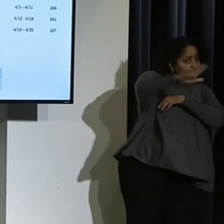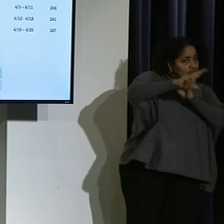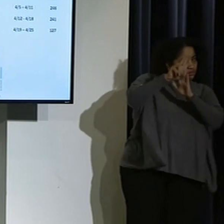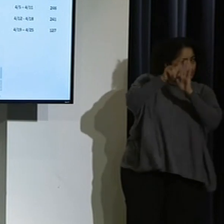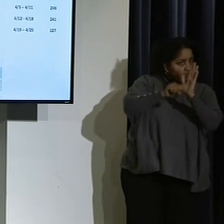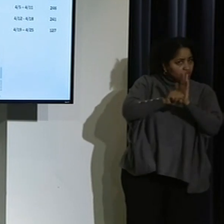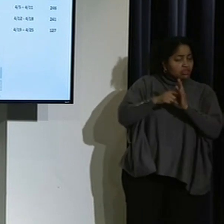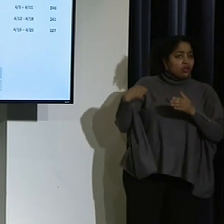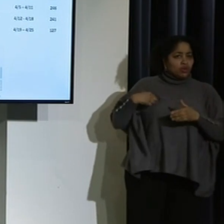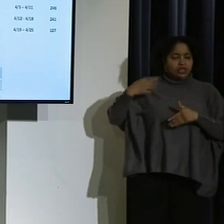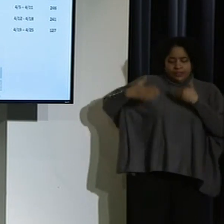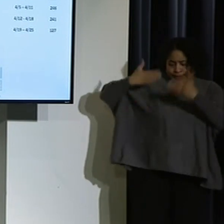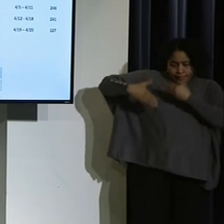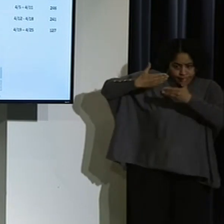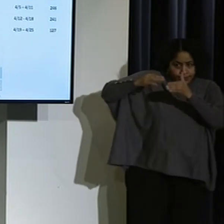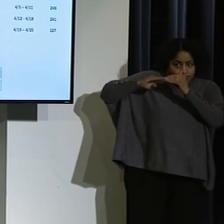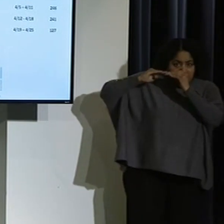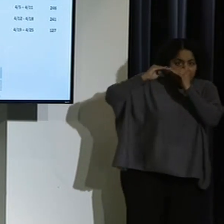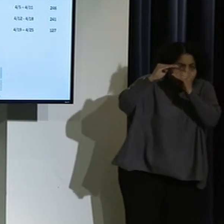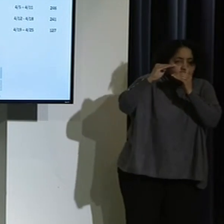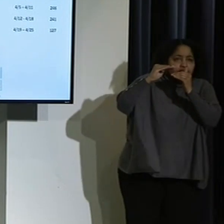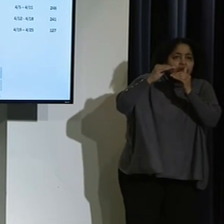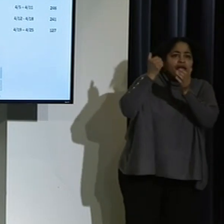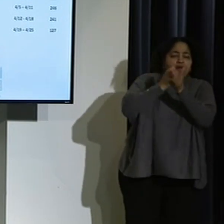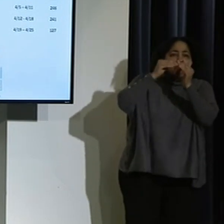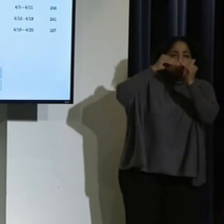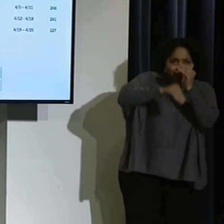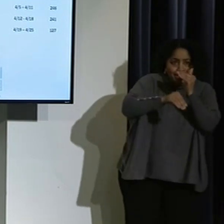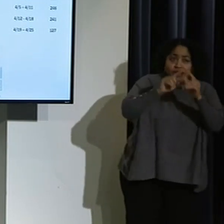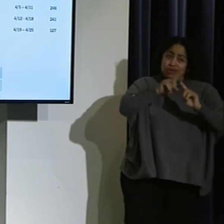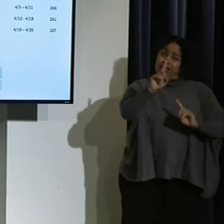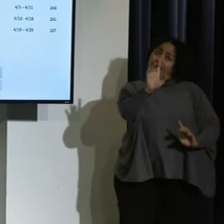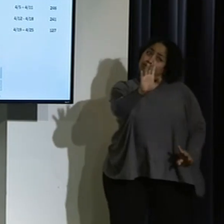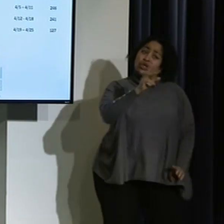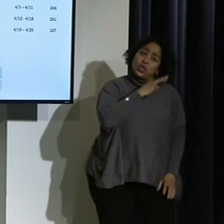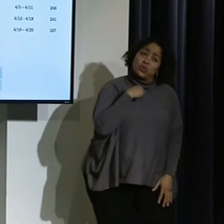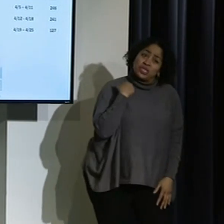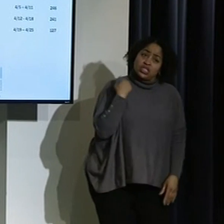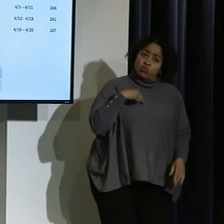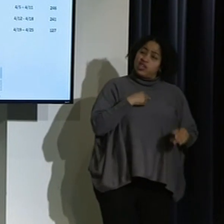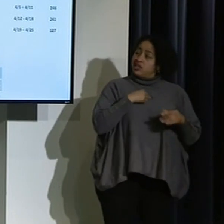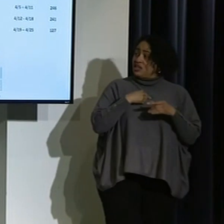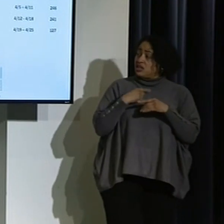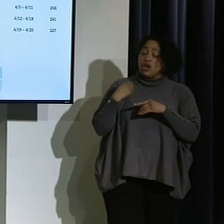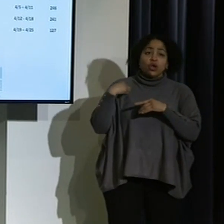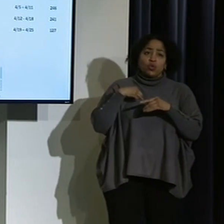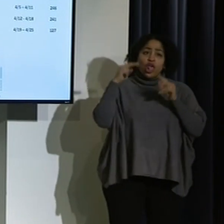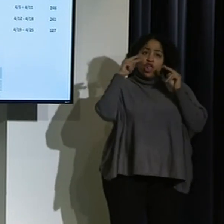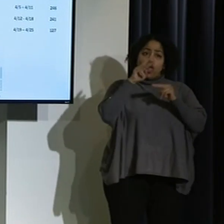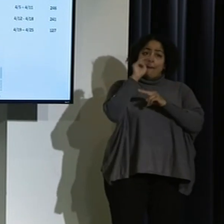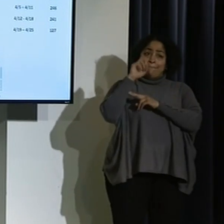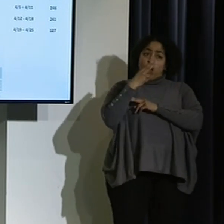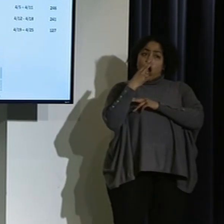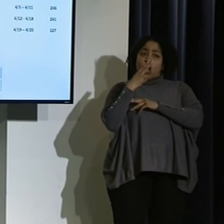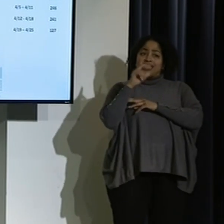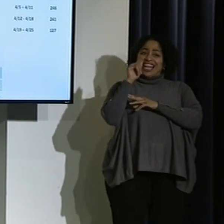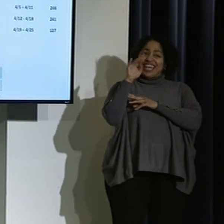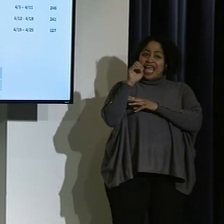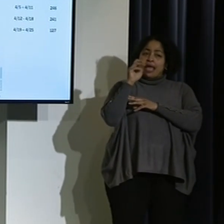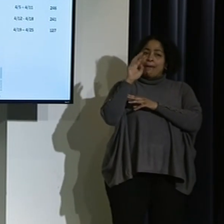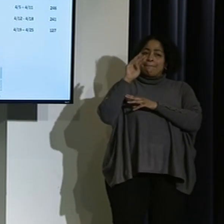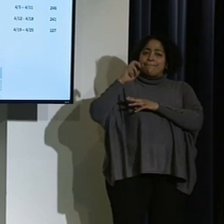this off and brought it down. But here's the risk. When we took off in late March, it was from a base